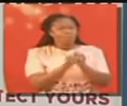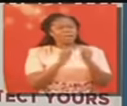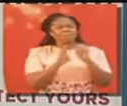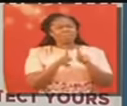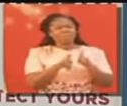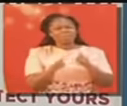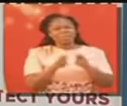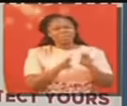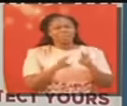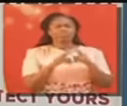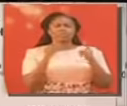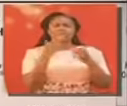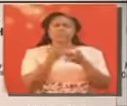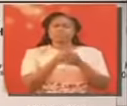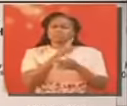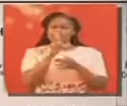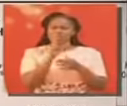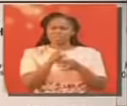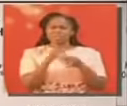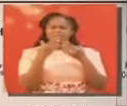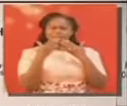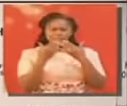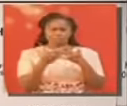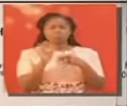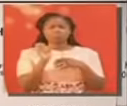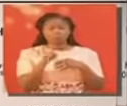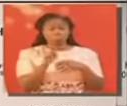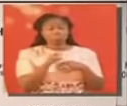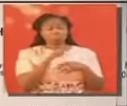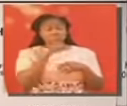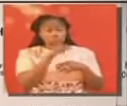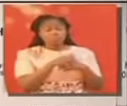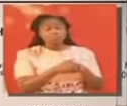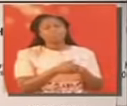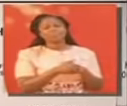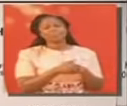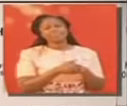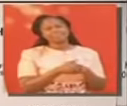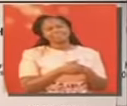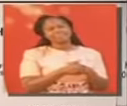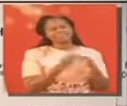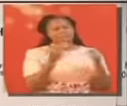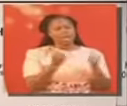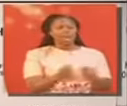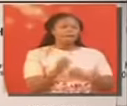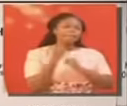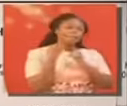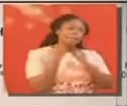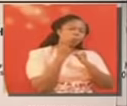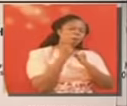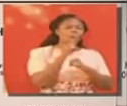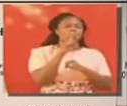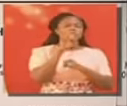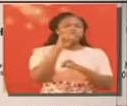So that was a very good question. Thank you. Thank you very much, Dr. Hines. And we move now to Power 102.